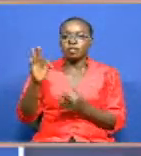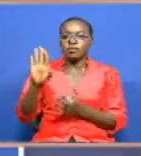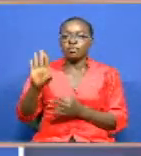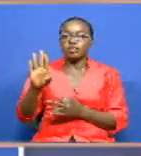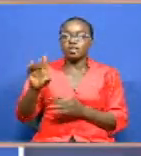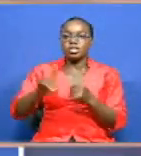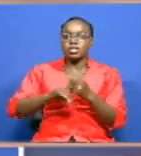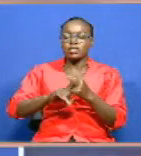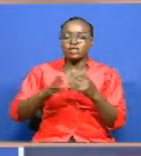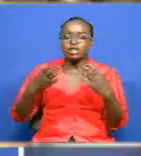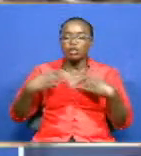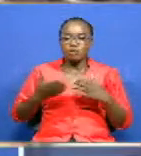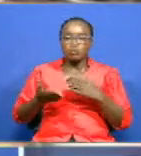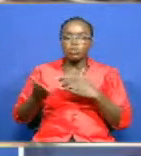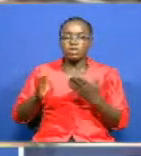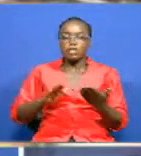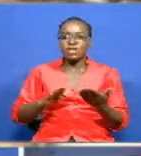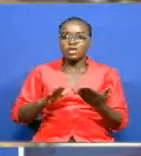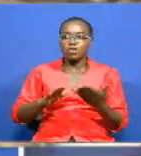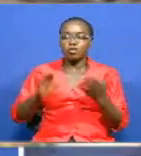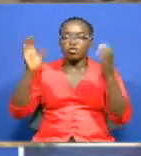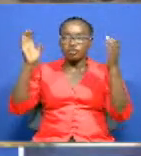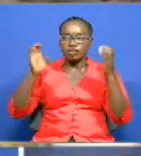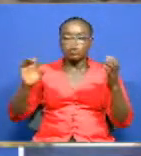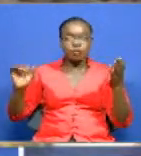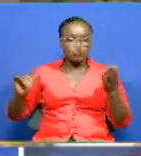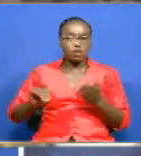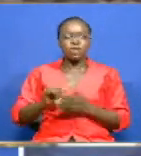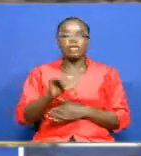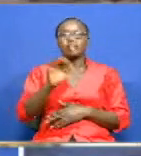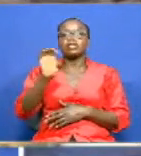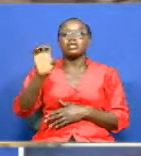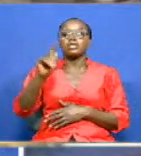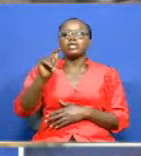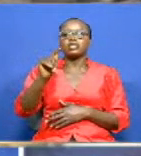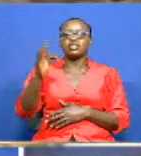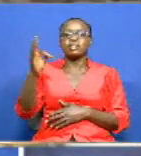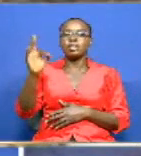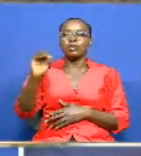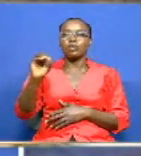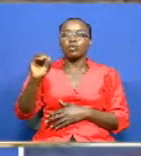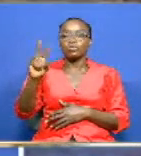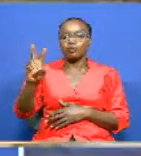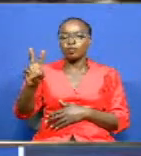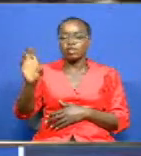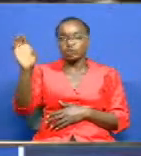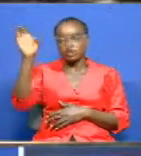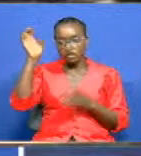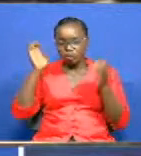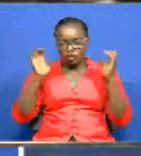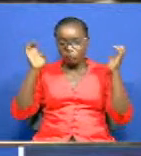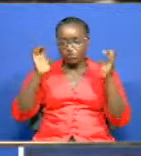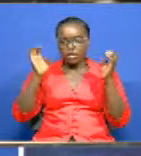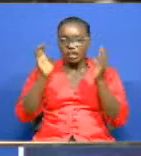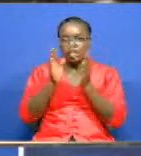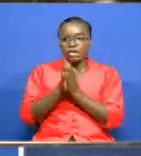victims who died in the crash of Ethiopian Airlines ET-302 in Ethiopia and the Lion